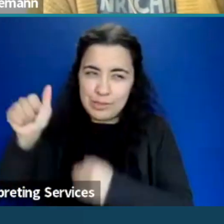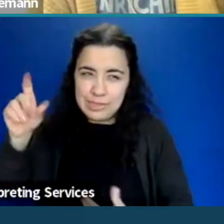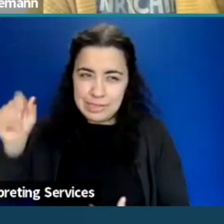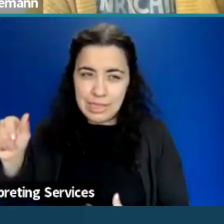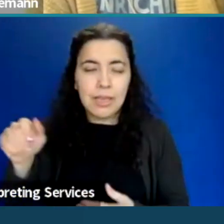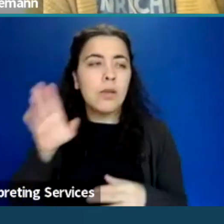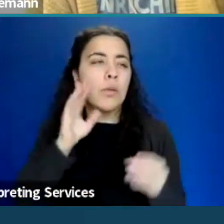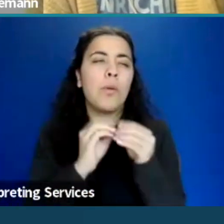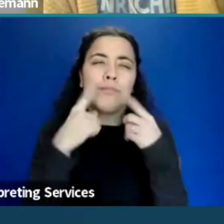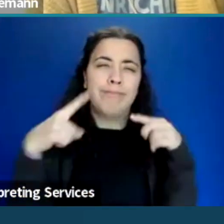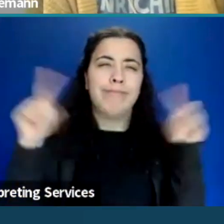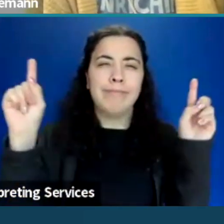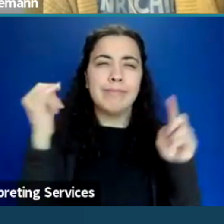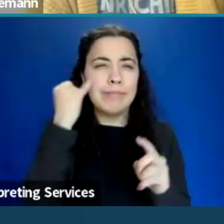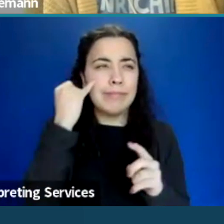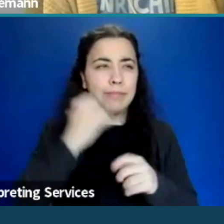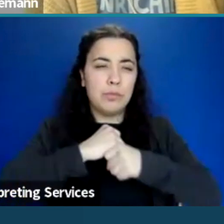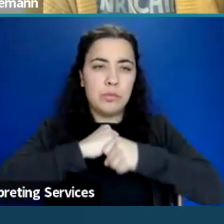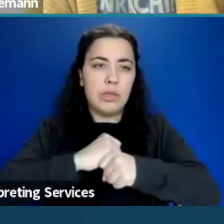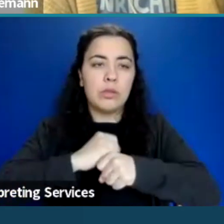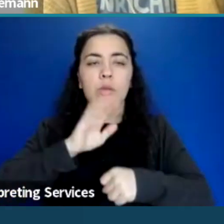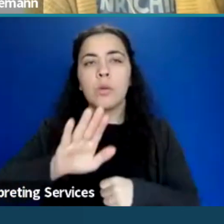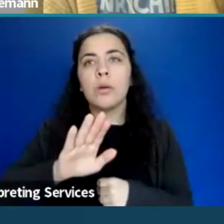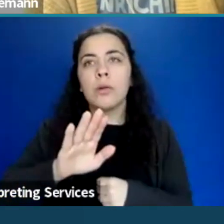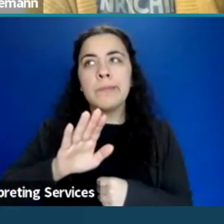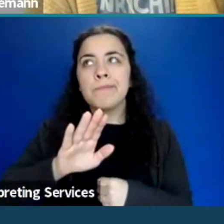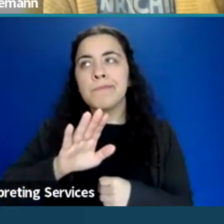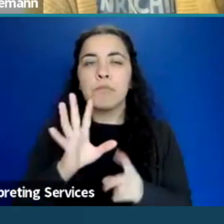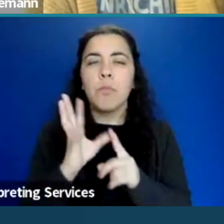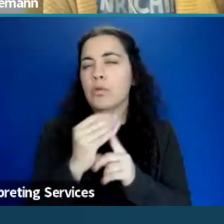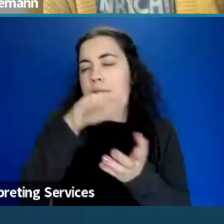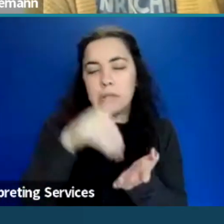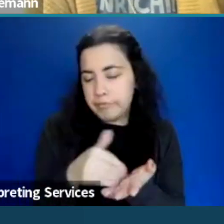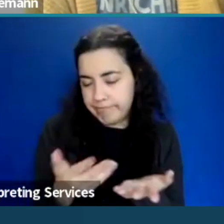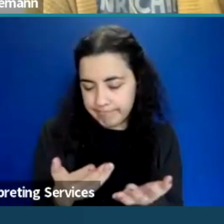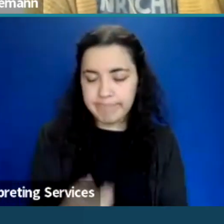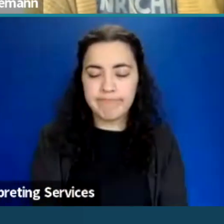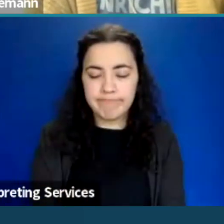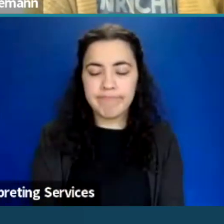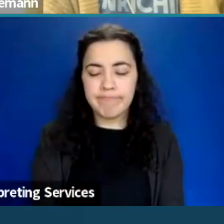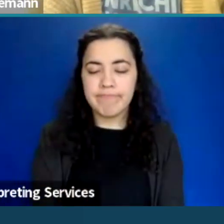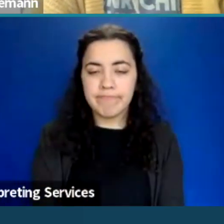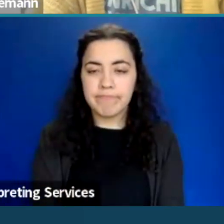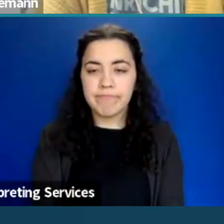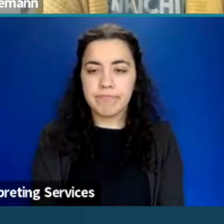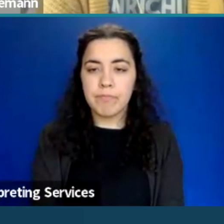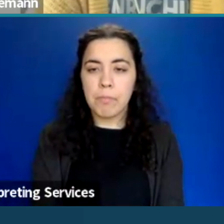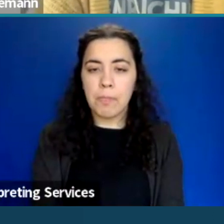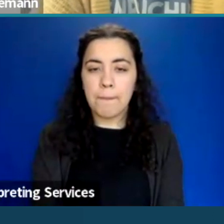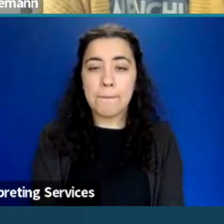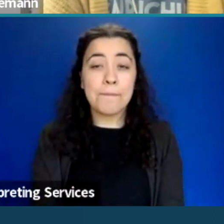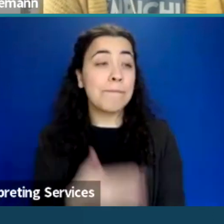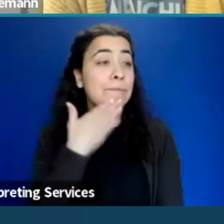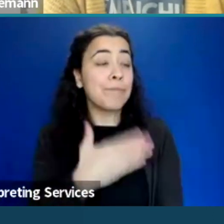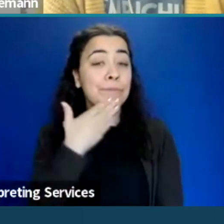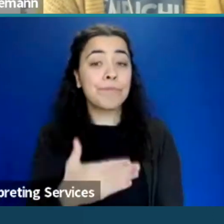further in terms of protecting your cultural center. Thank you both. Kelley, we had a